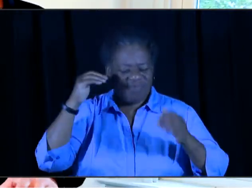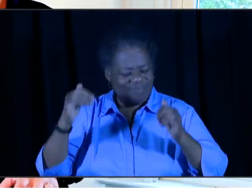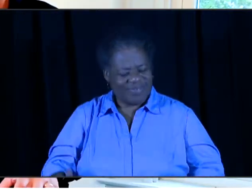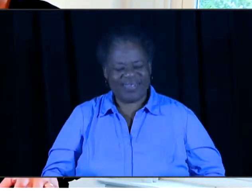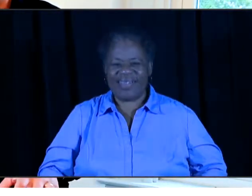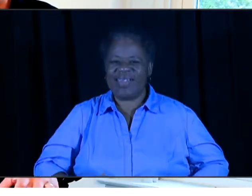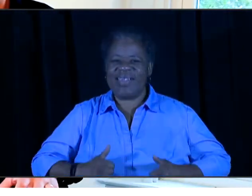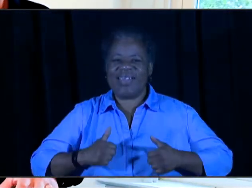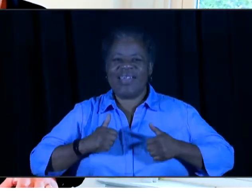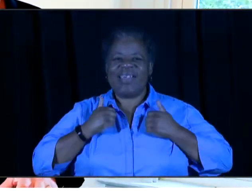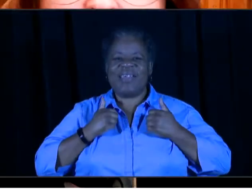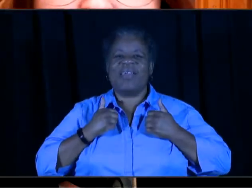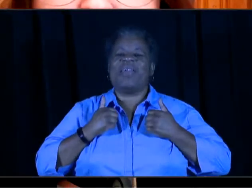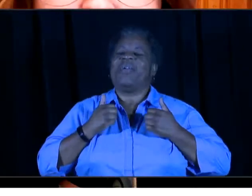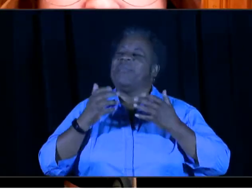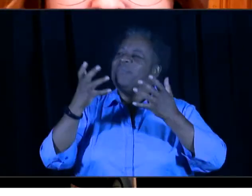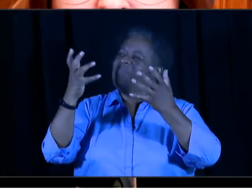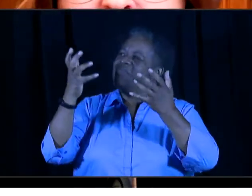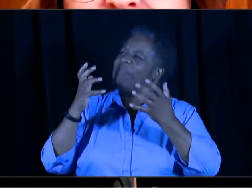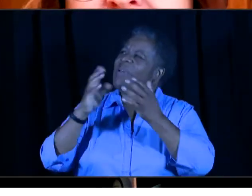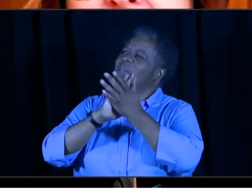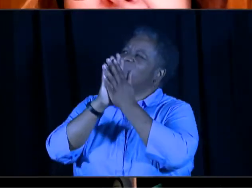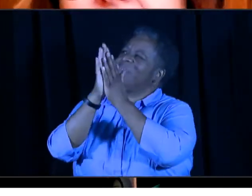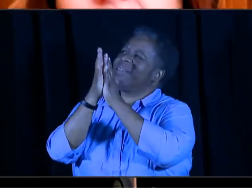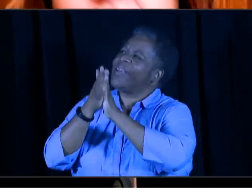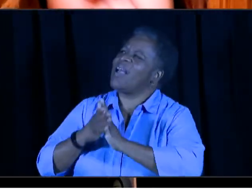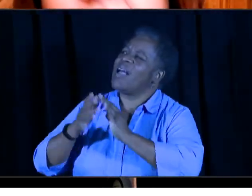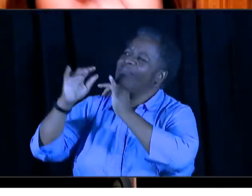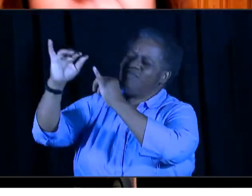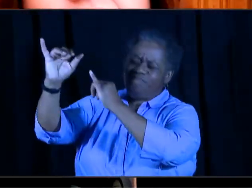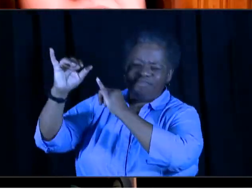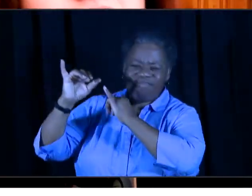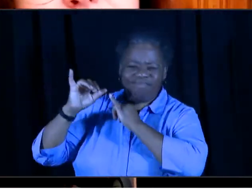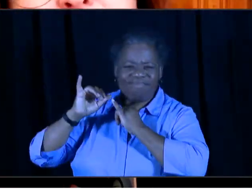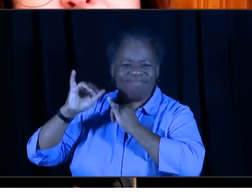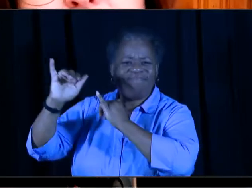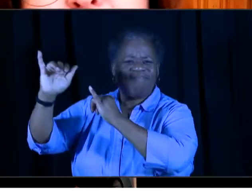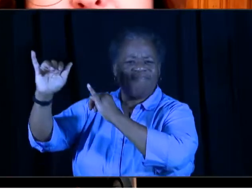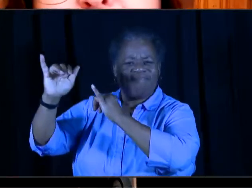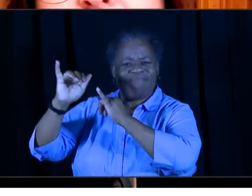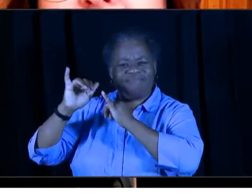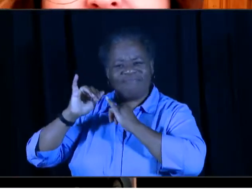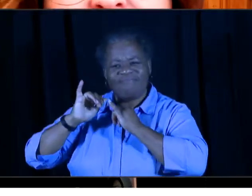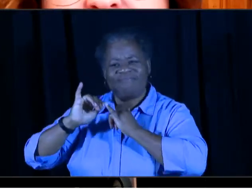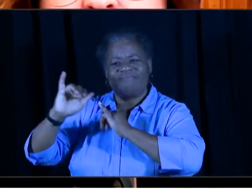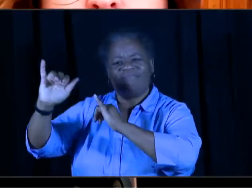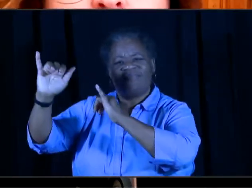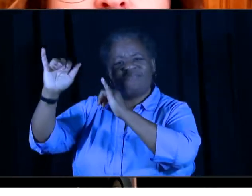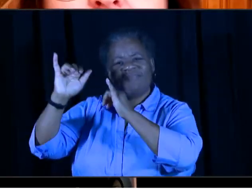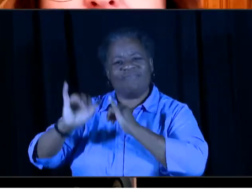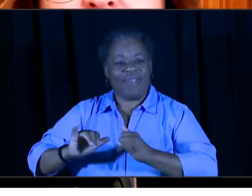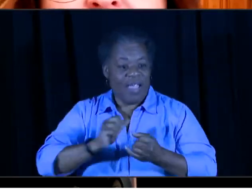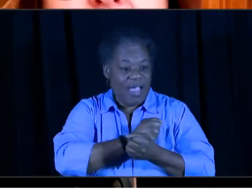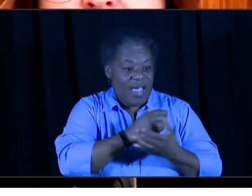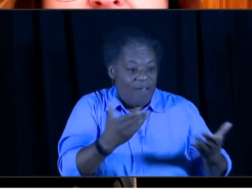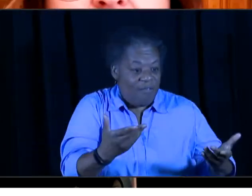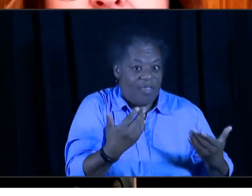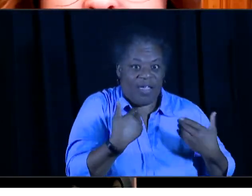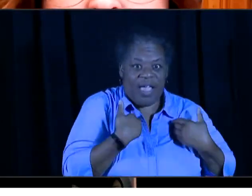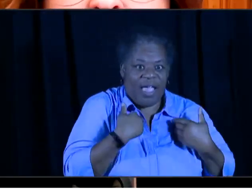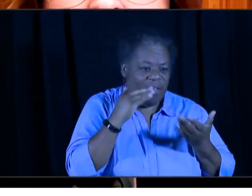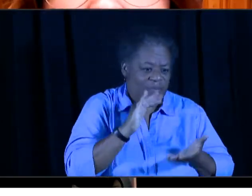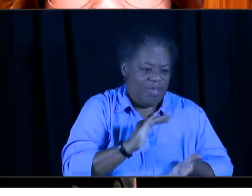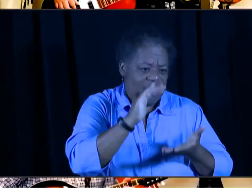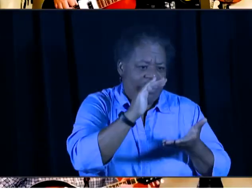will live. Oh, to be like you, I give all I